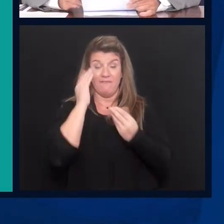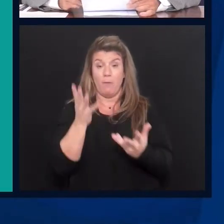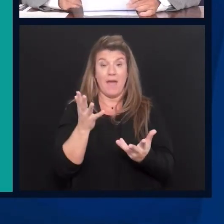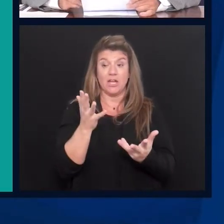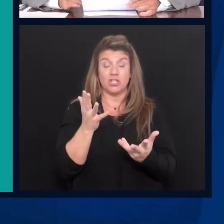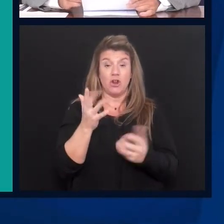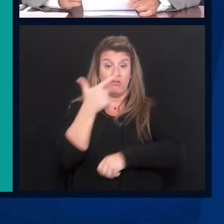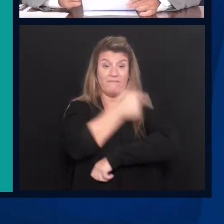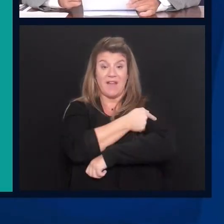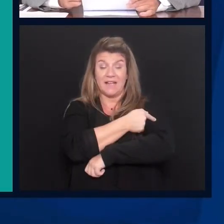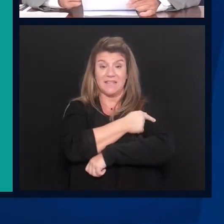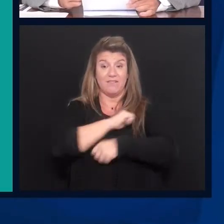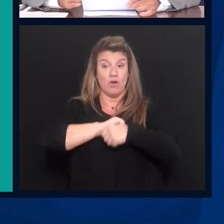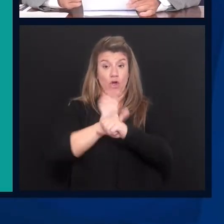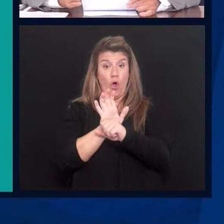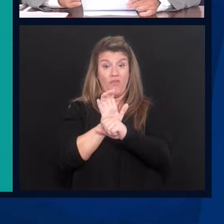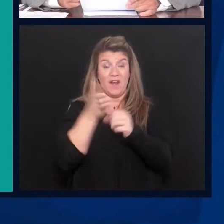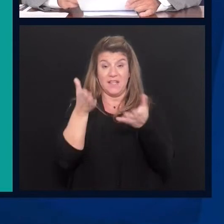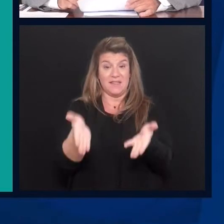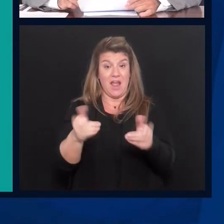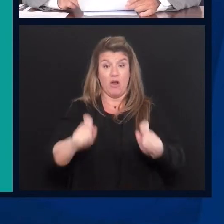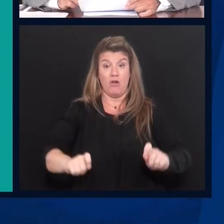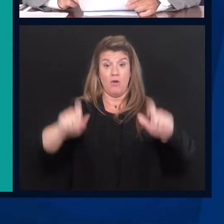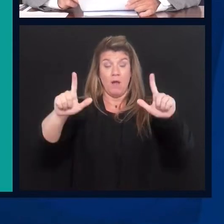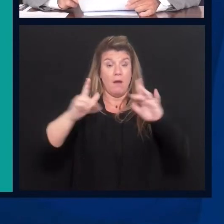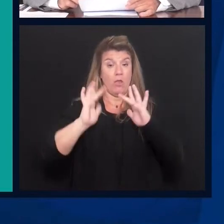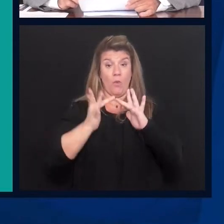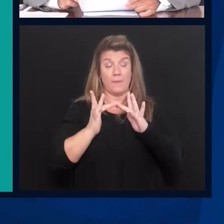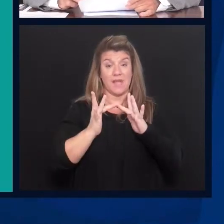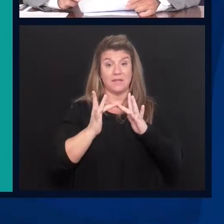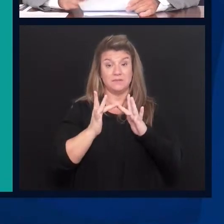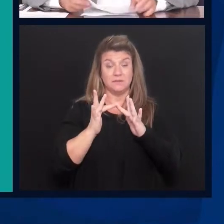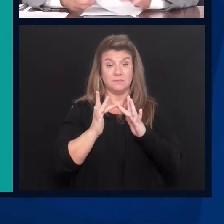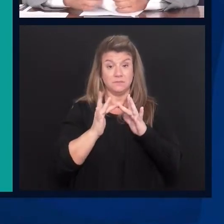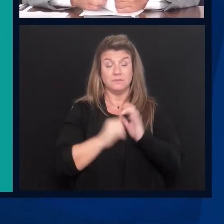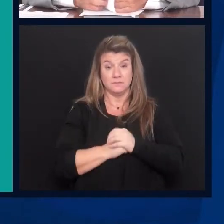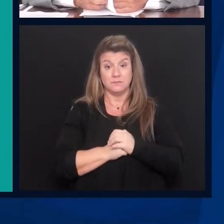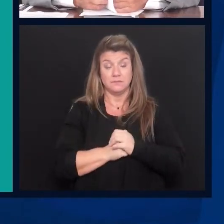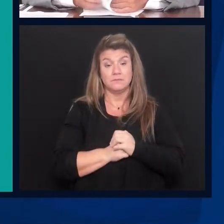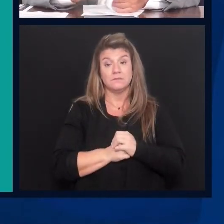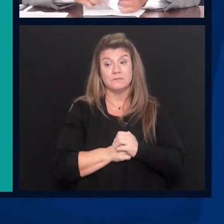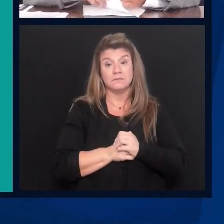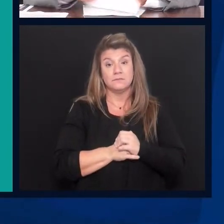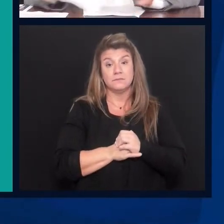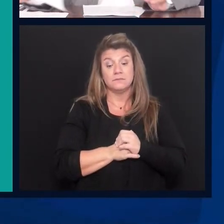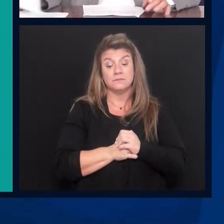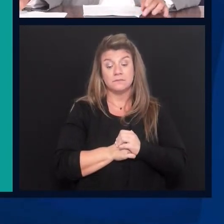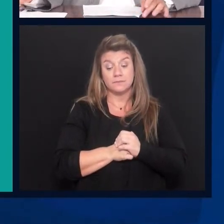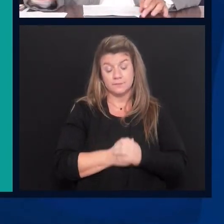the vaccine on COVID is up on our website right there. Let me see everything.